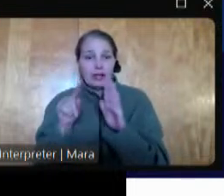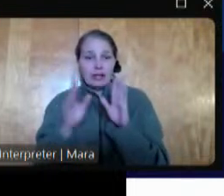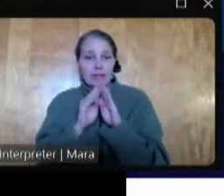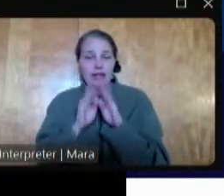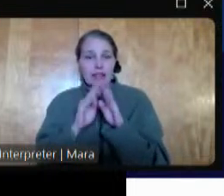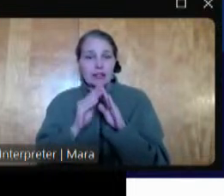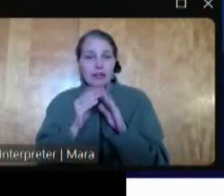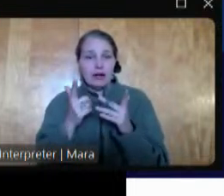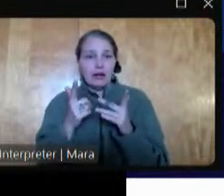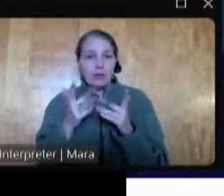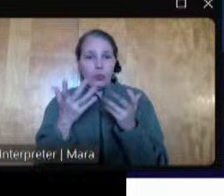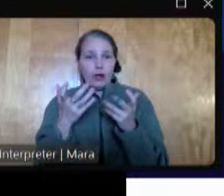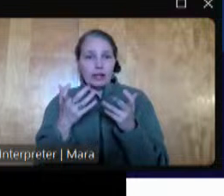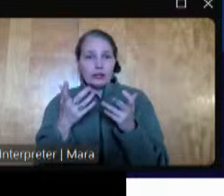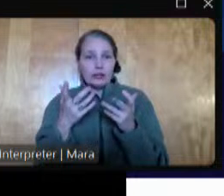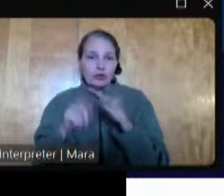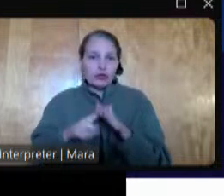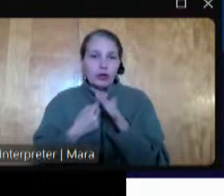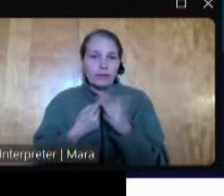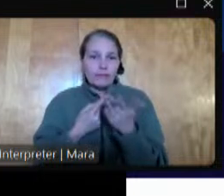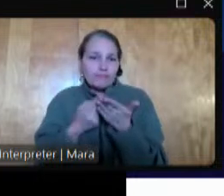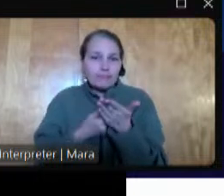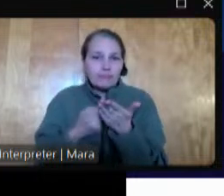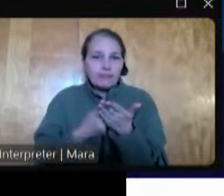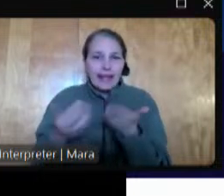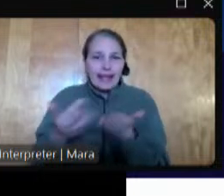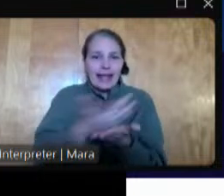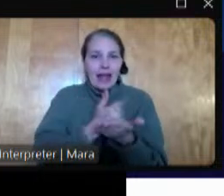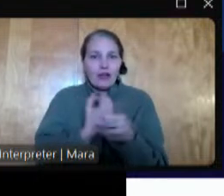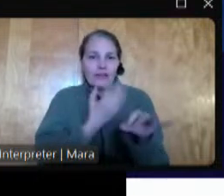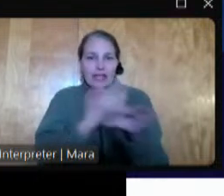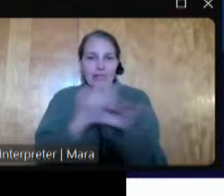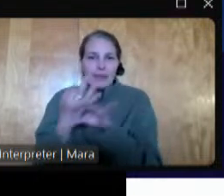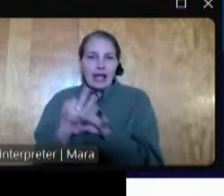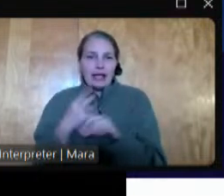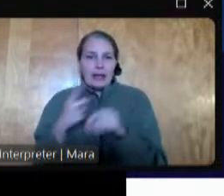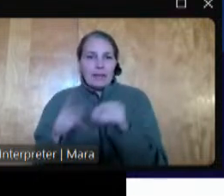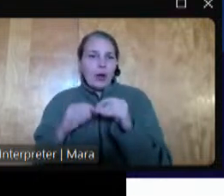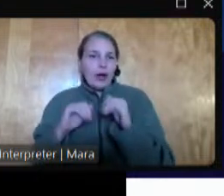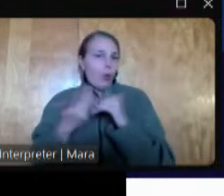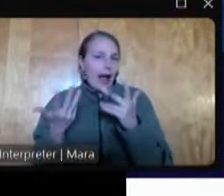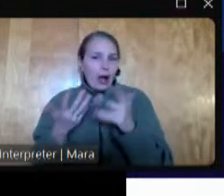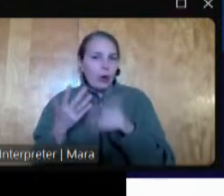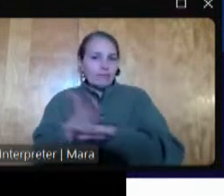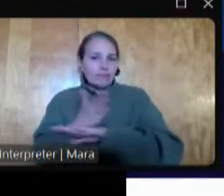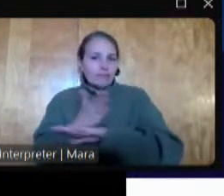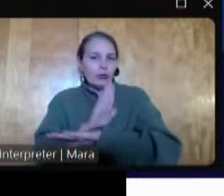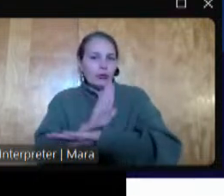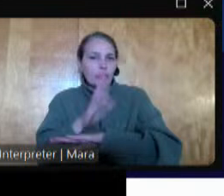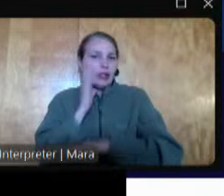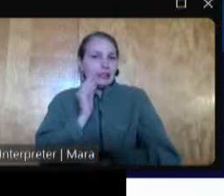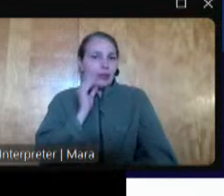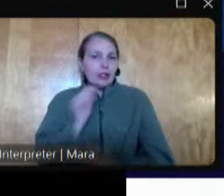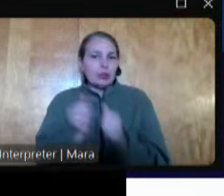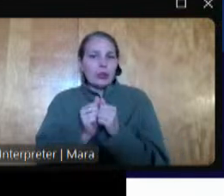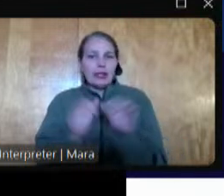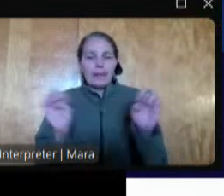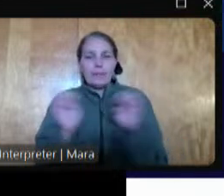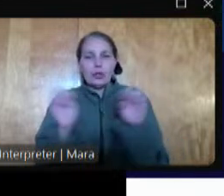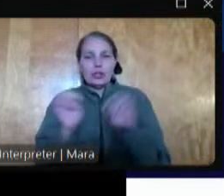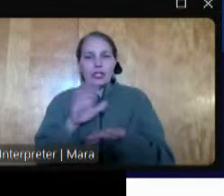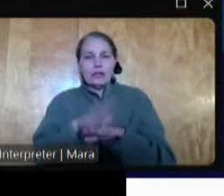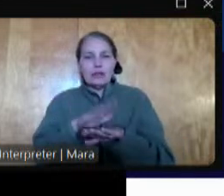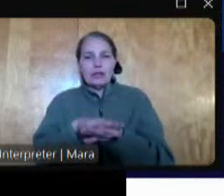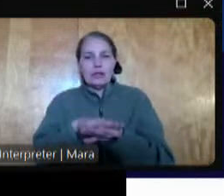spark discussion and gather your feedback and input about what would have improved your experience with emergency alerts and evacuation